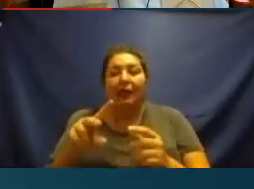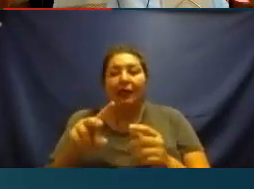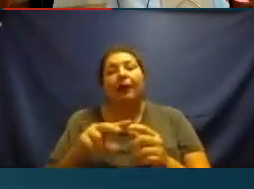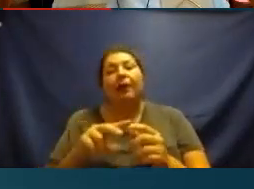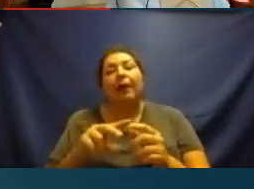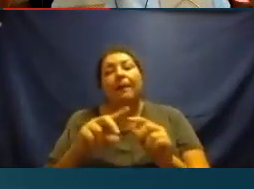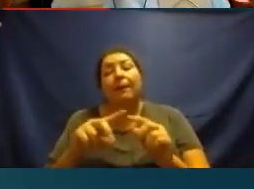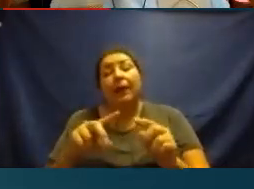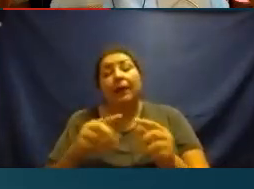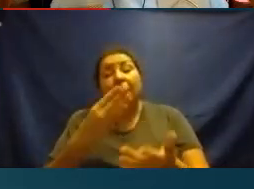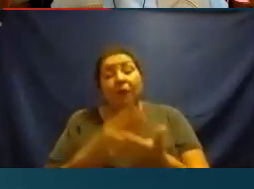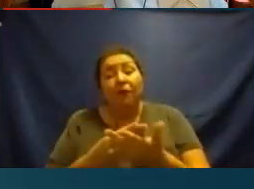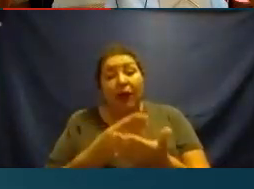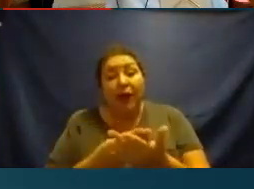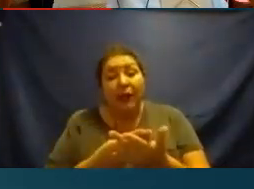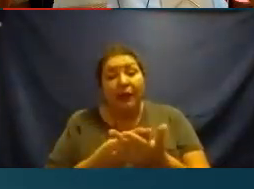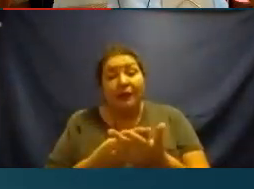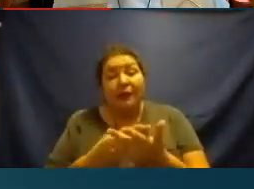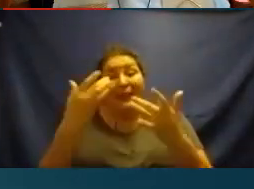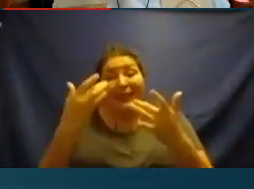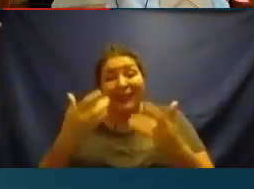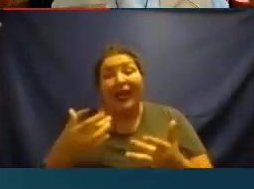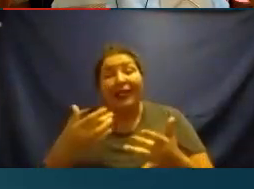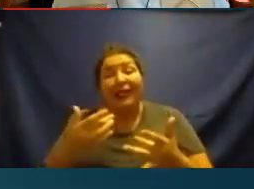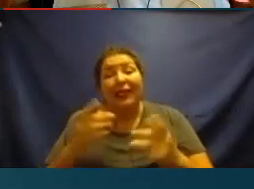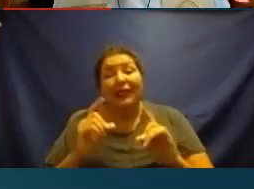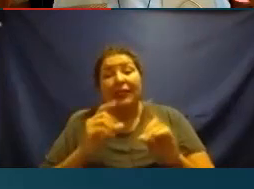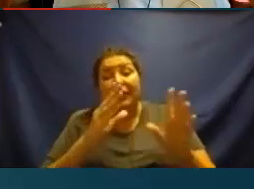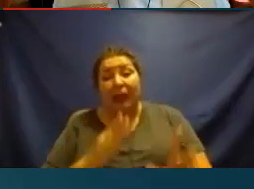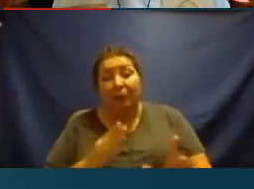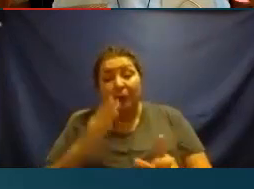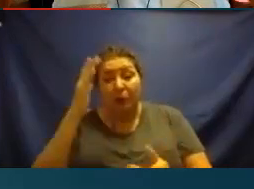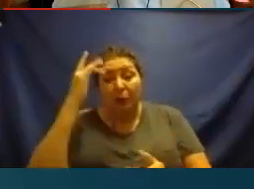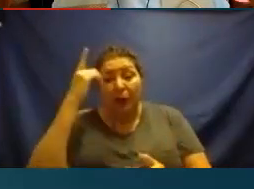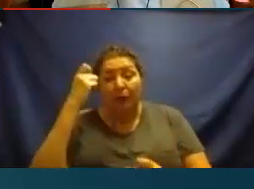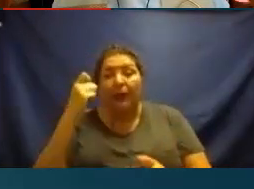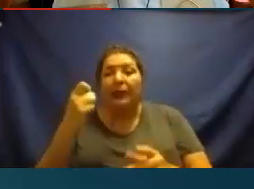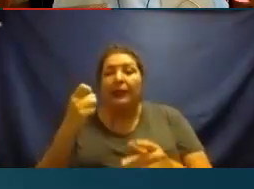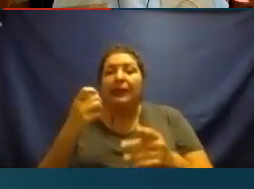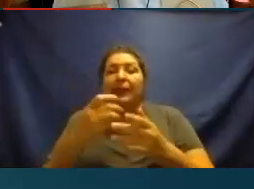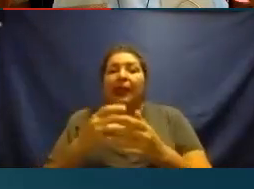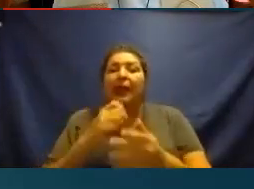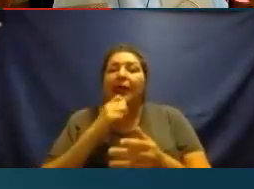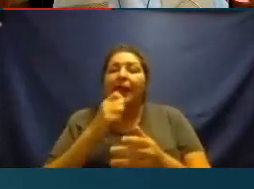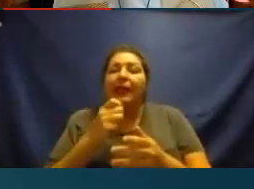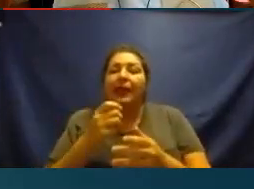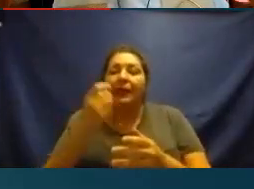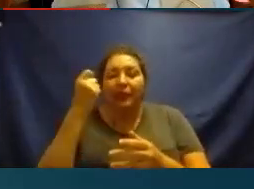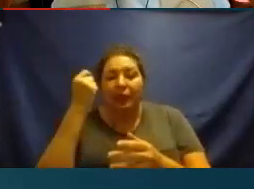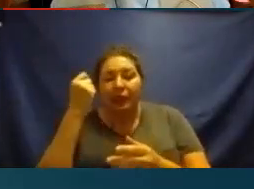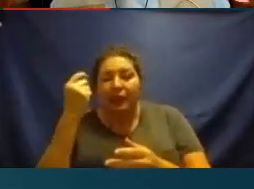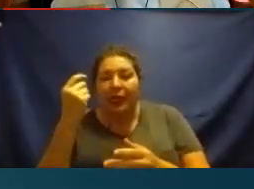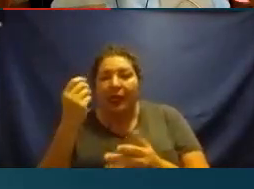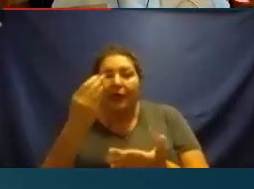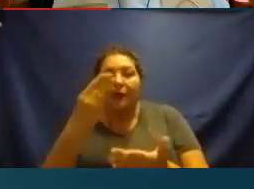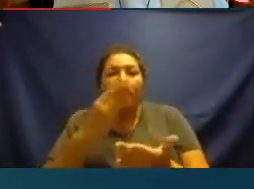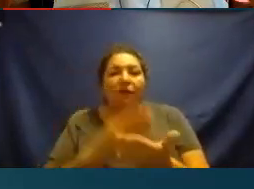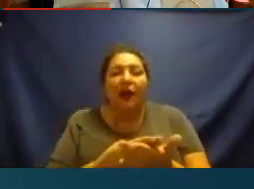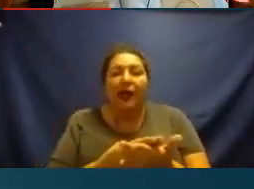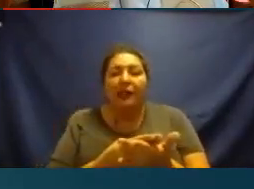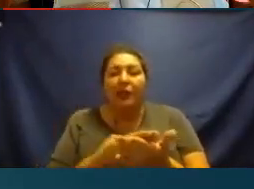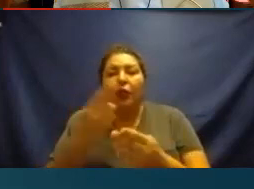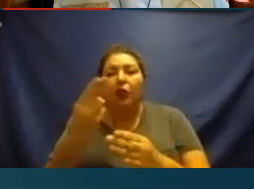but the facts depressed them. The facts depressed them because they did not interpret the facts in the light of the